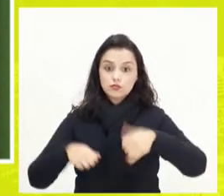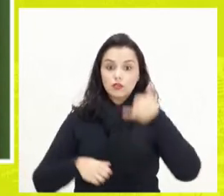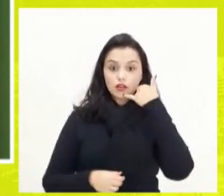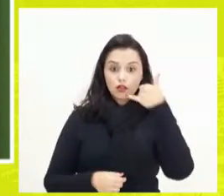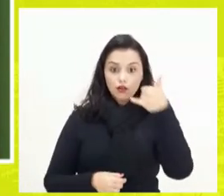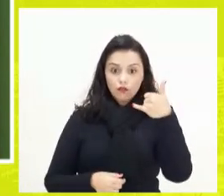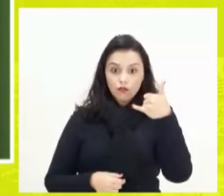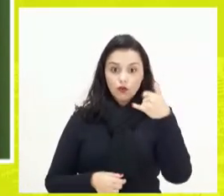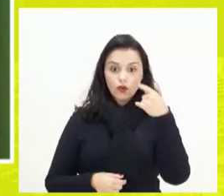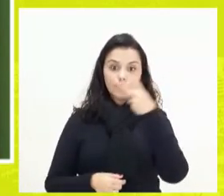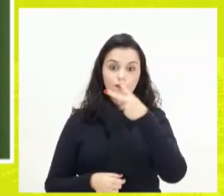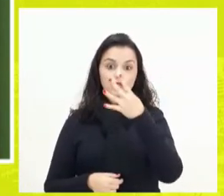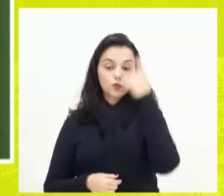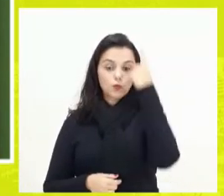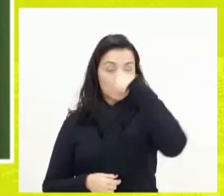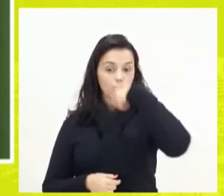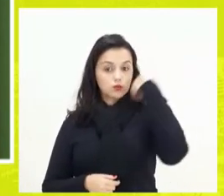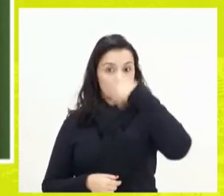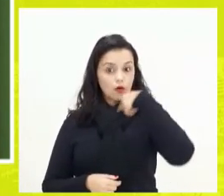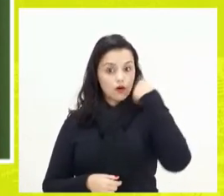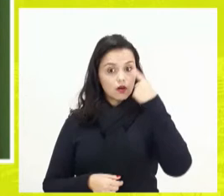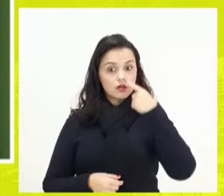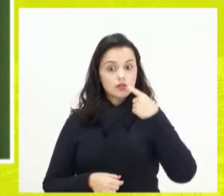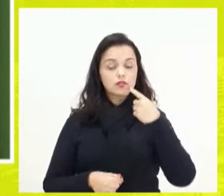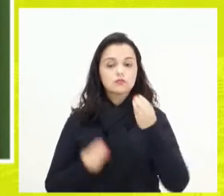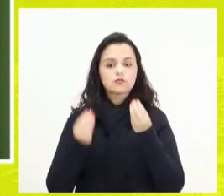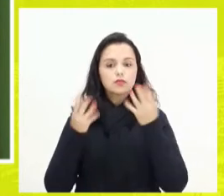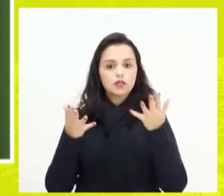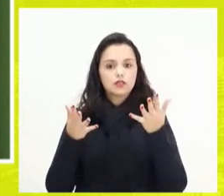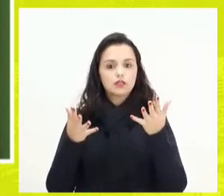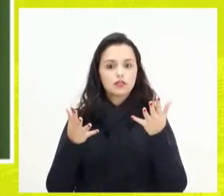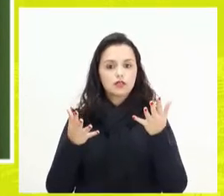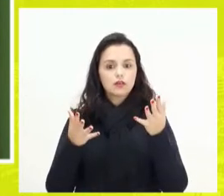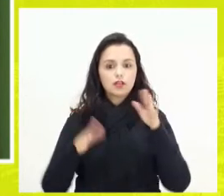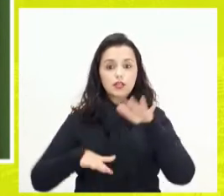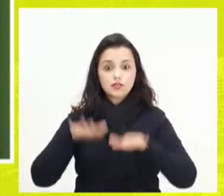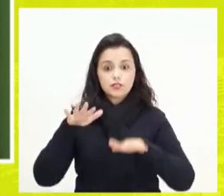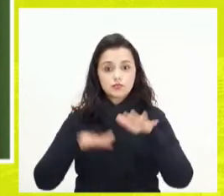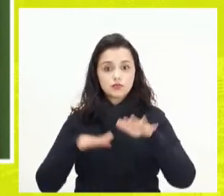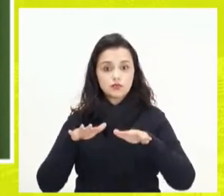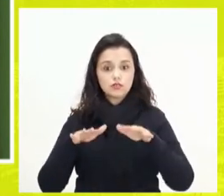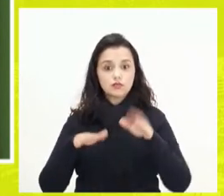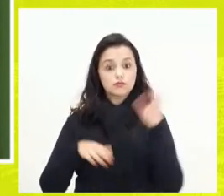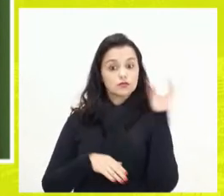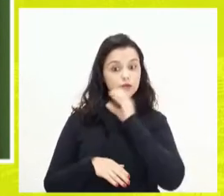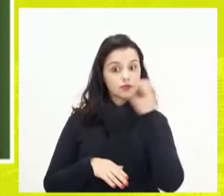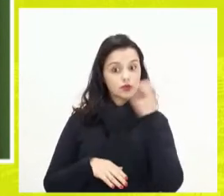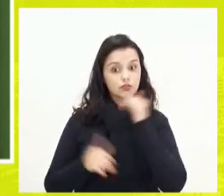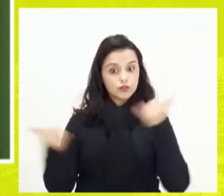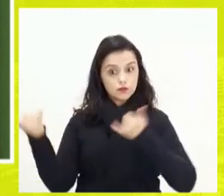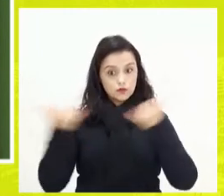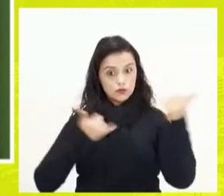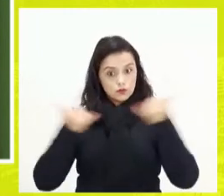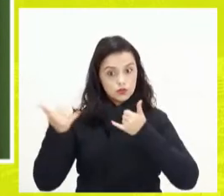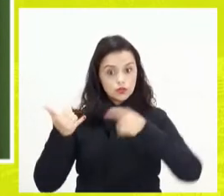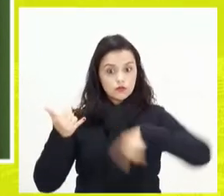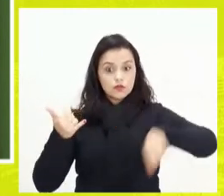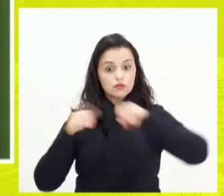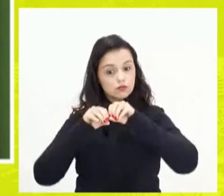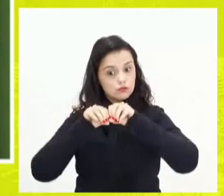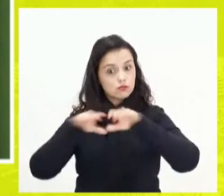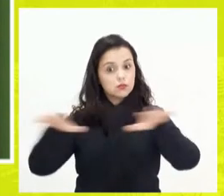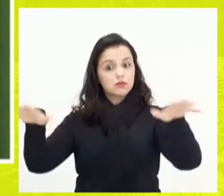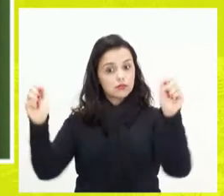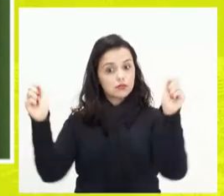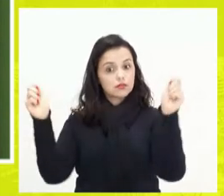24-hour phone line in case we have any information anything to be disseminated any